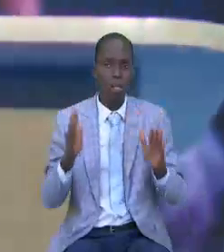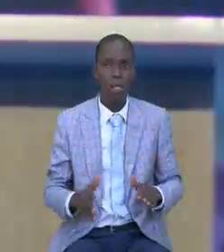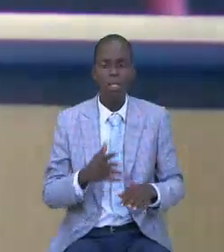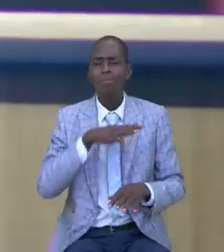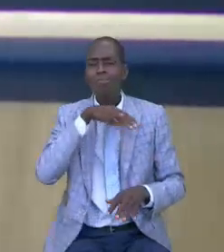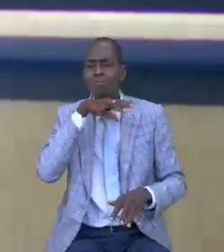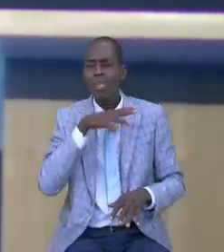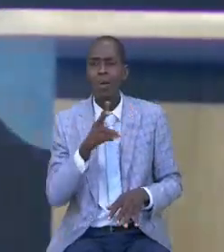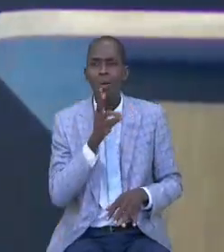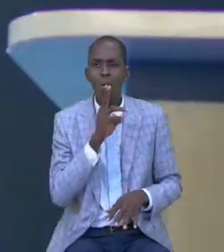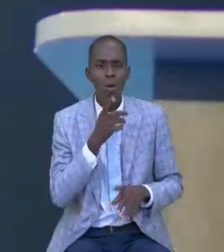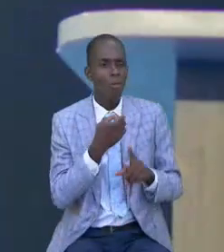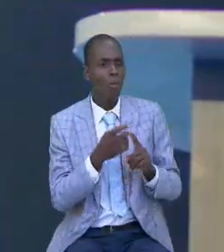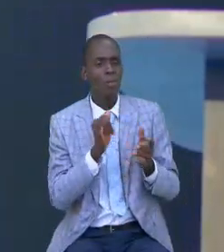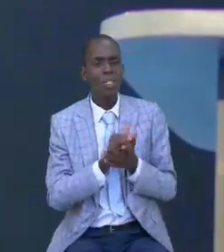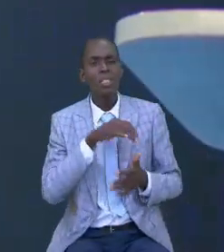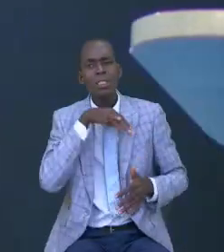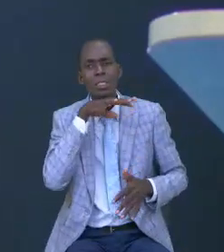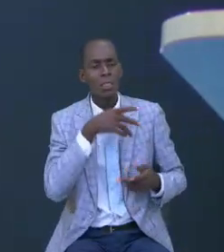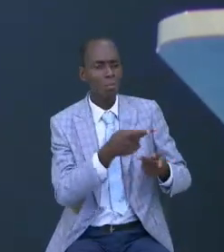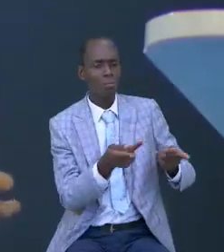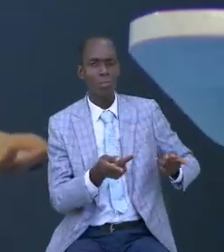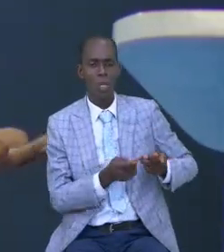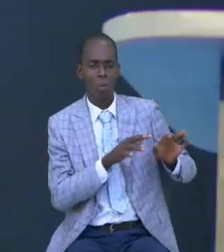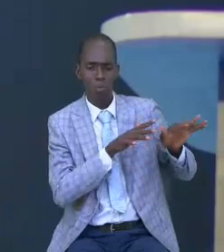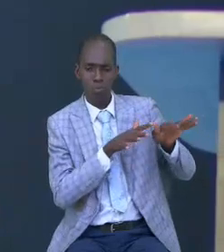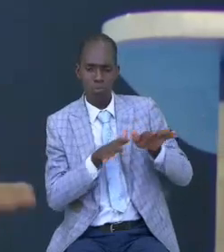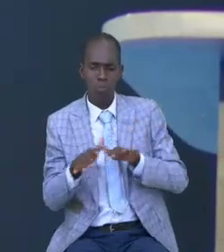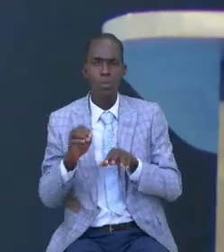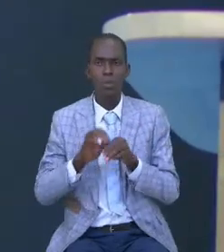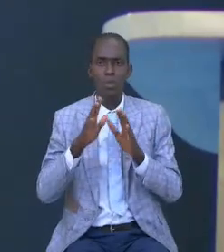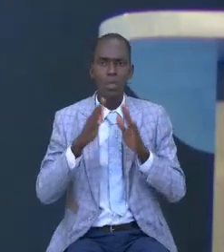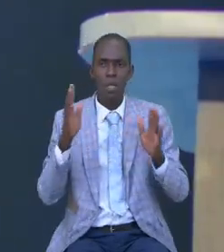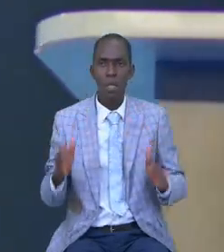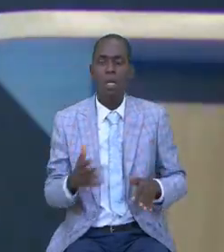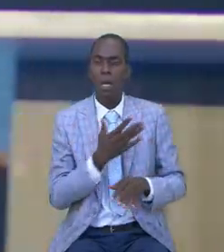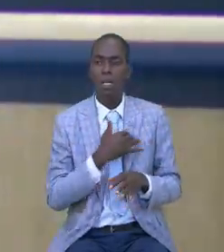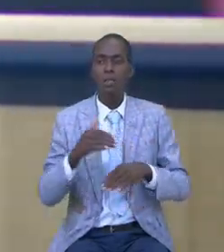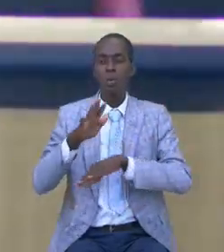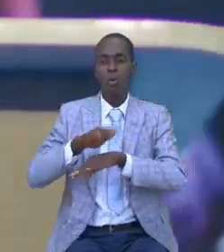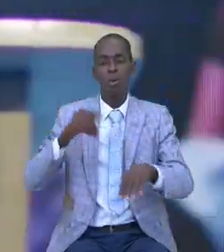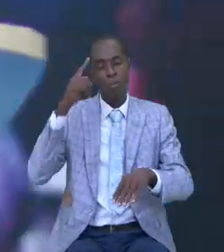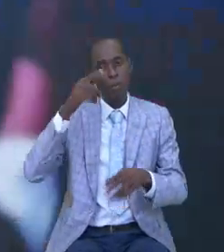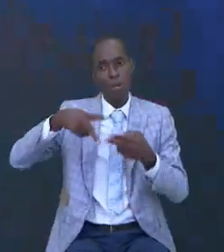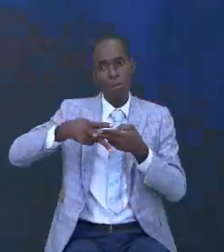water from that dirty place fills the ground, and you said the plumber should come, and the plumber